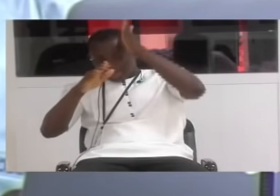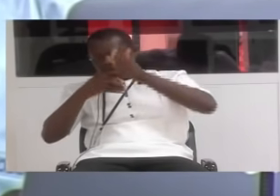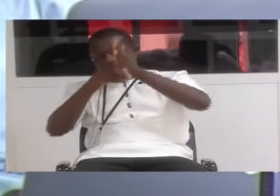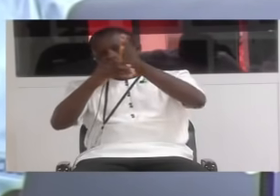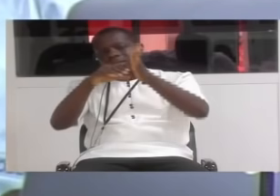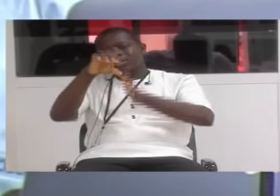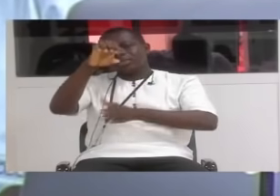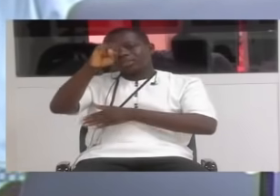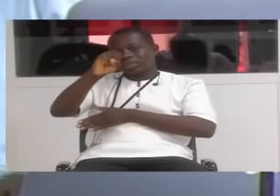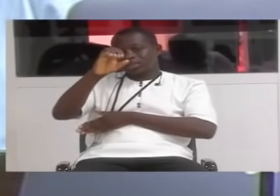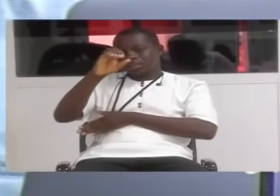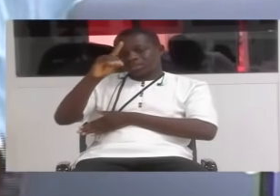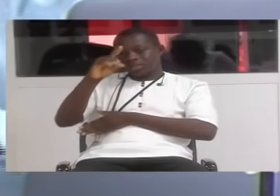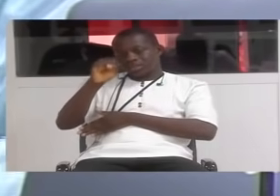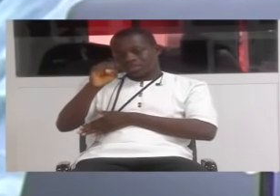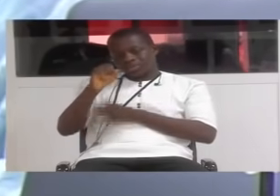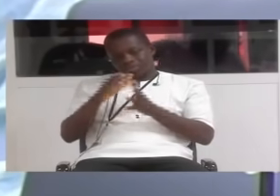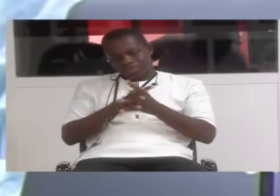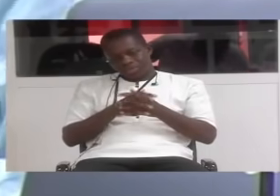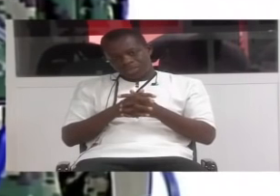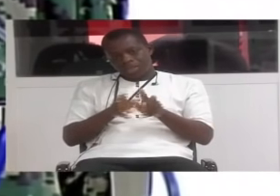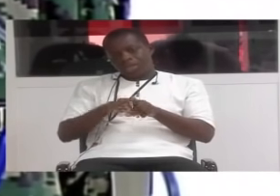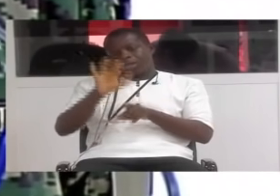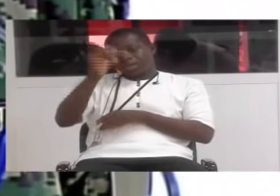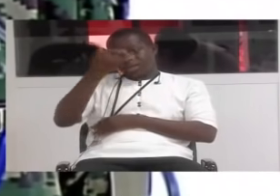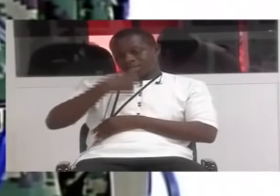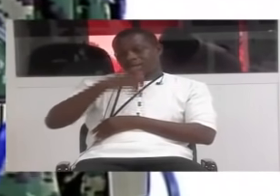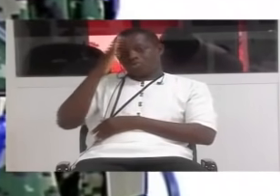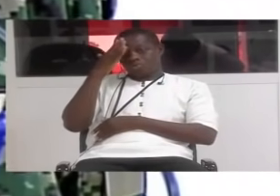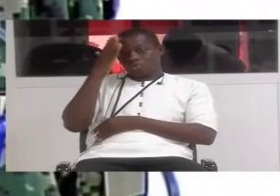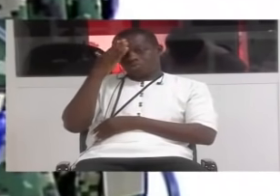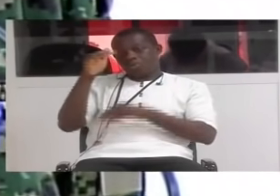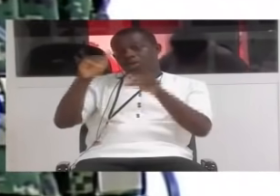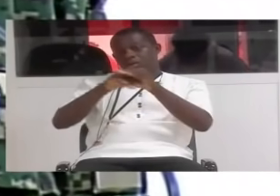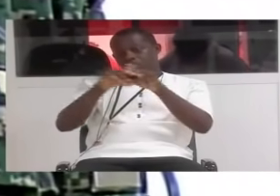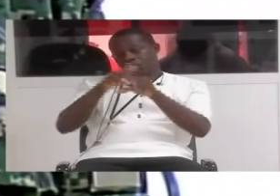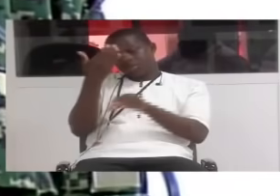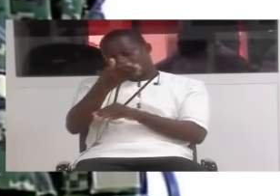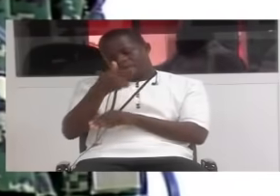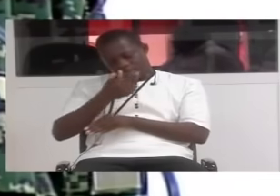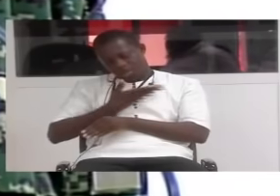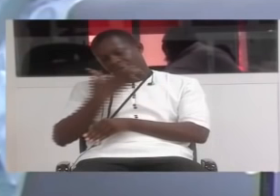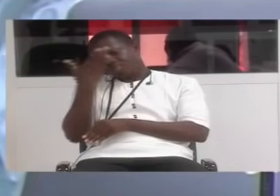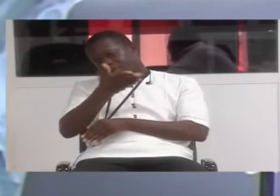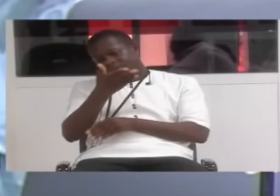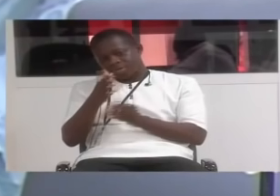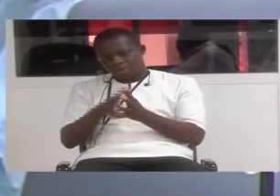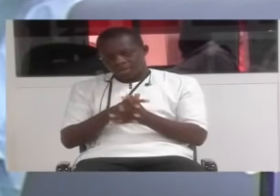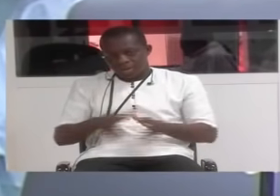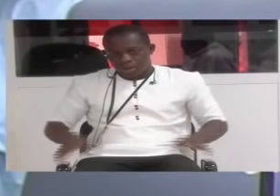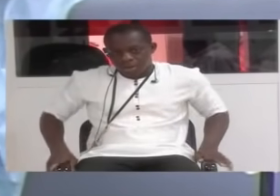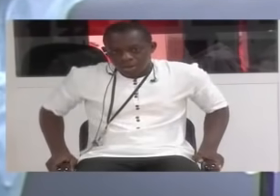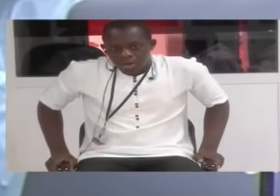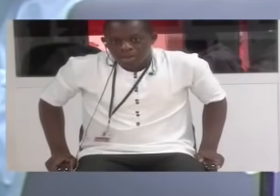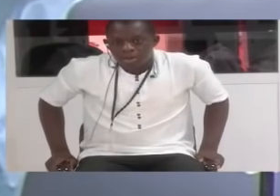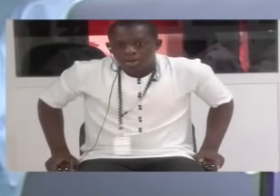soldari waxtom bobu. Wow, xamna si dara bokon na si mang fa won. Yes, I perhaps, know something perhaps about on it. This one you